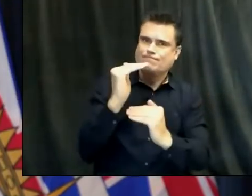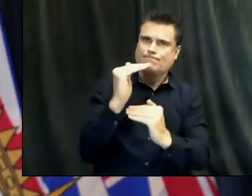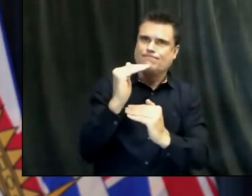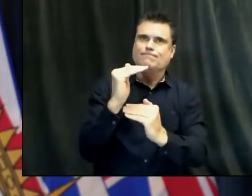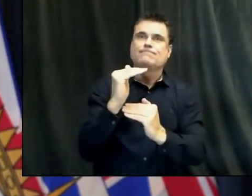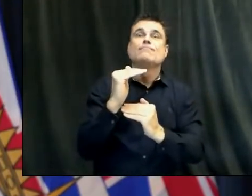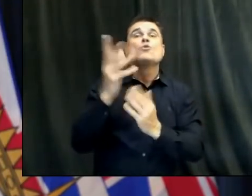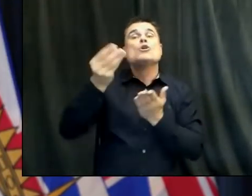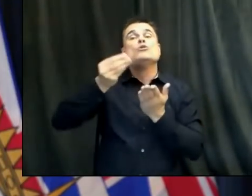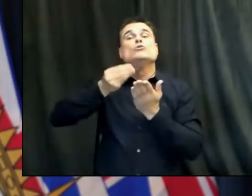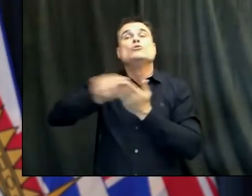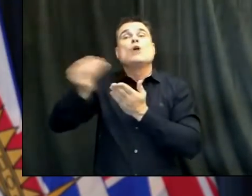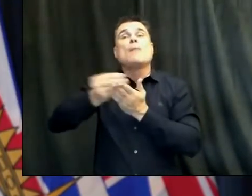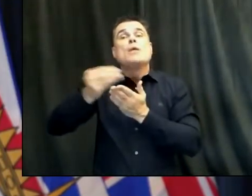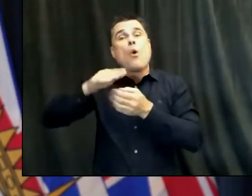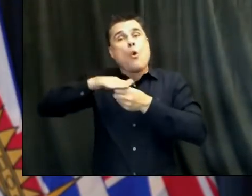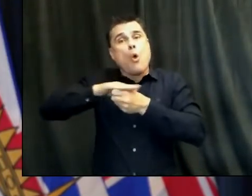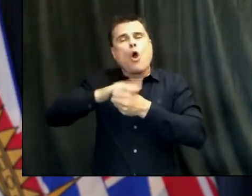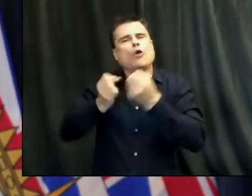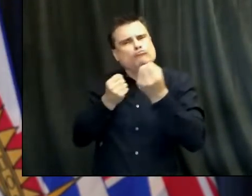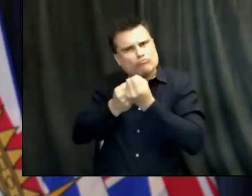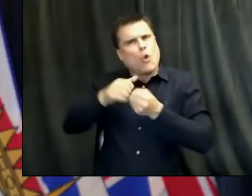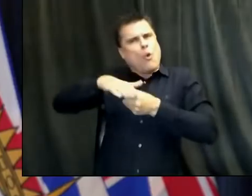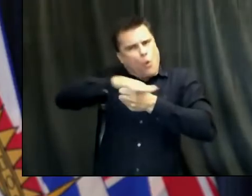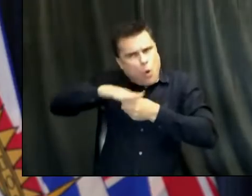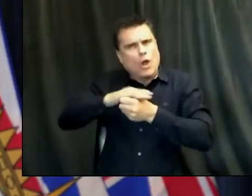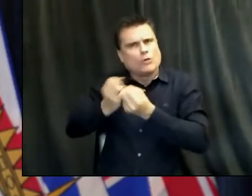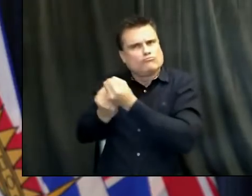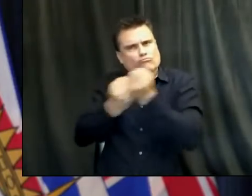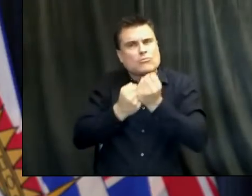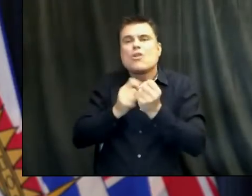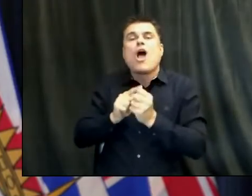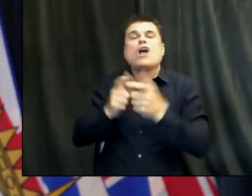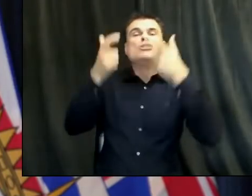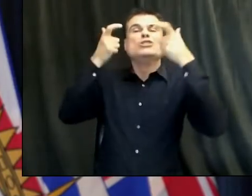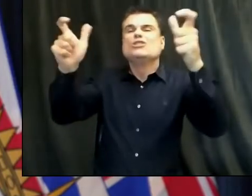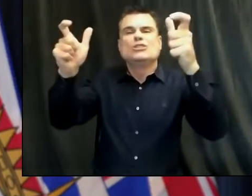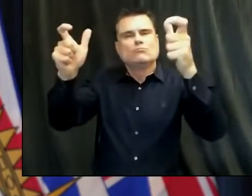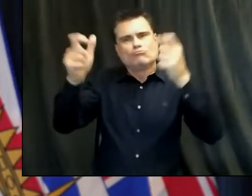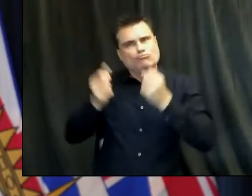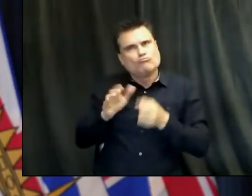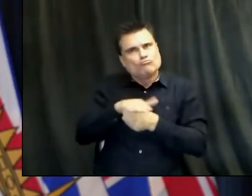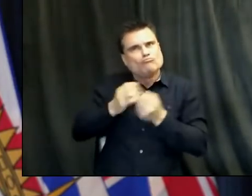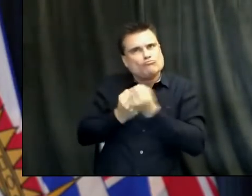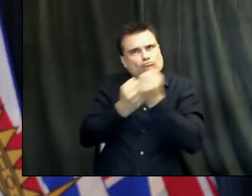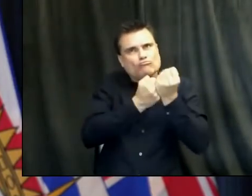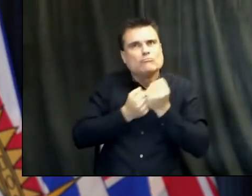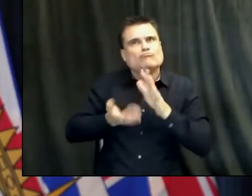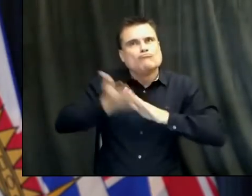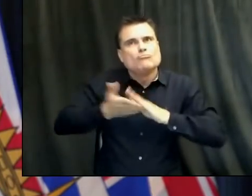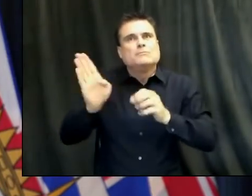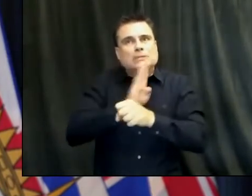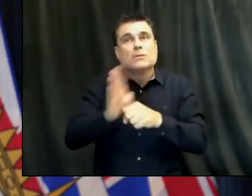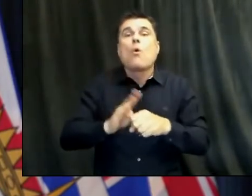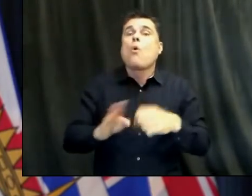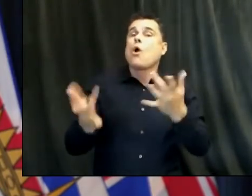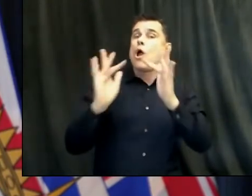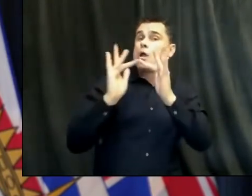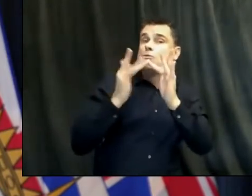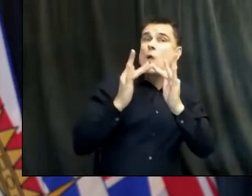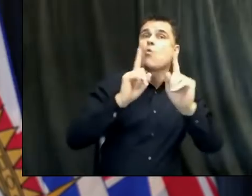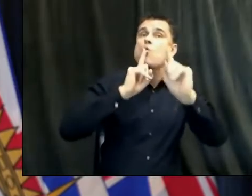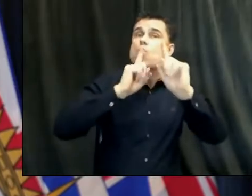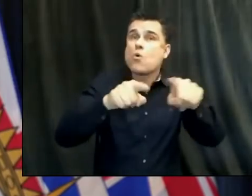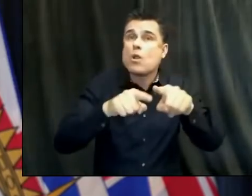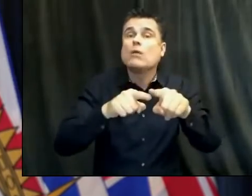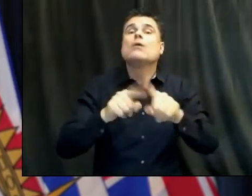Support our local businesses who need our support, whether that's shopping online and picking up, or